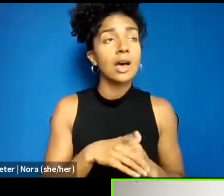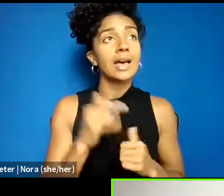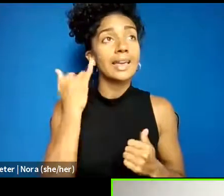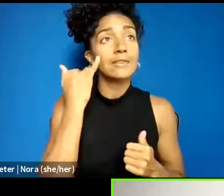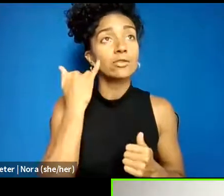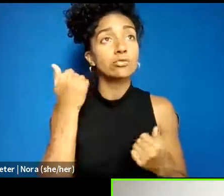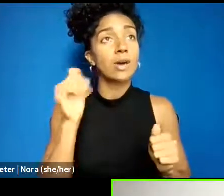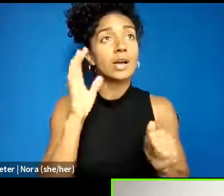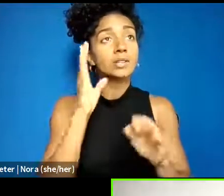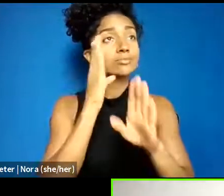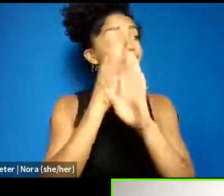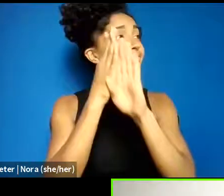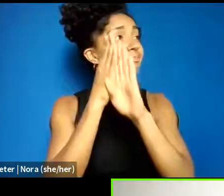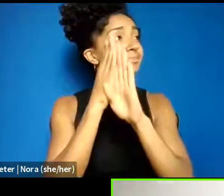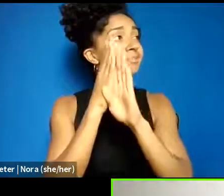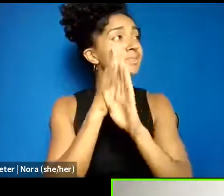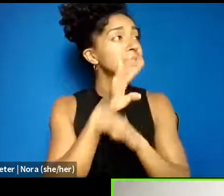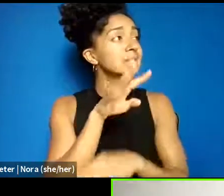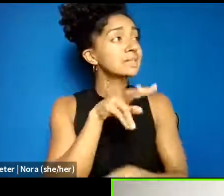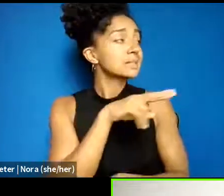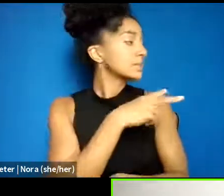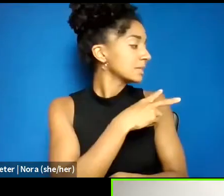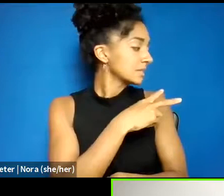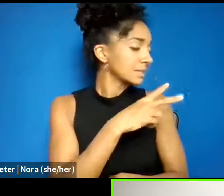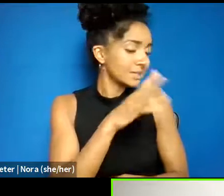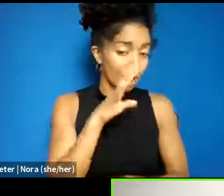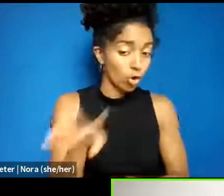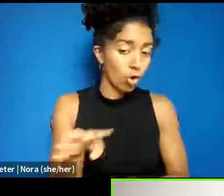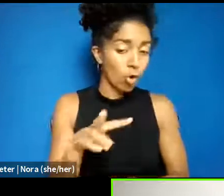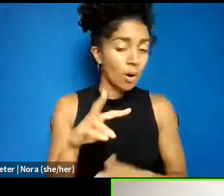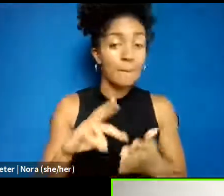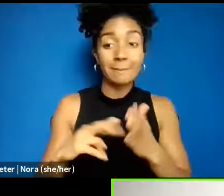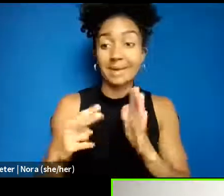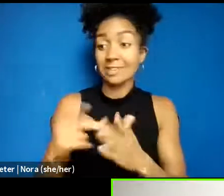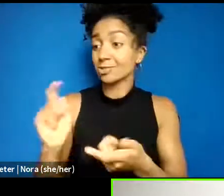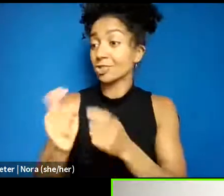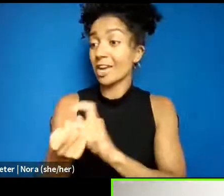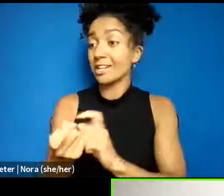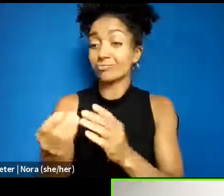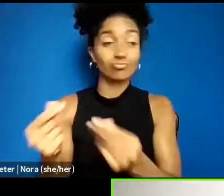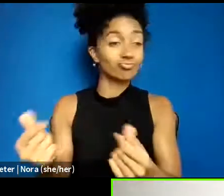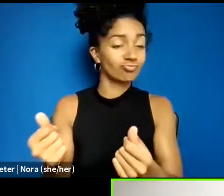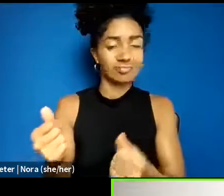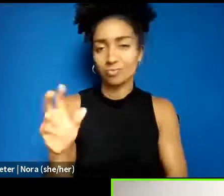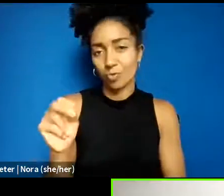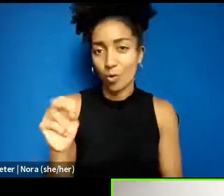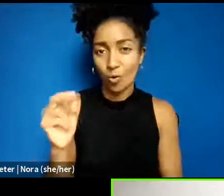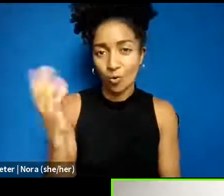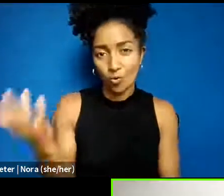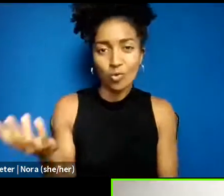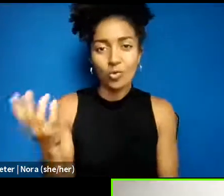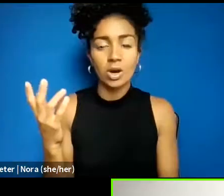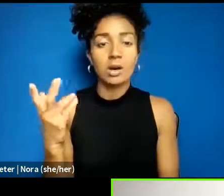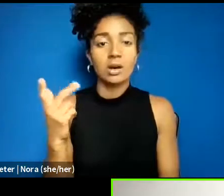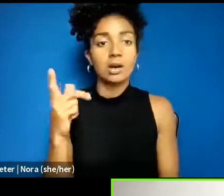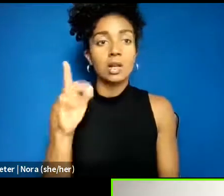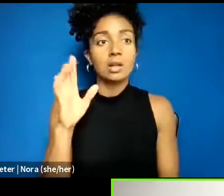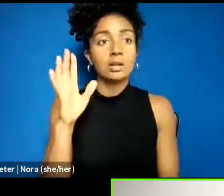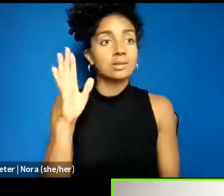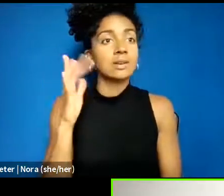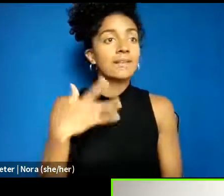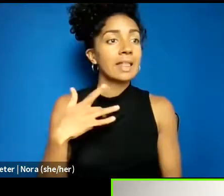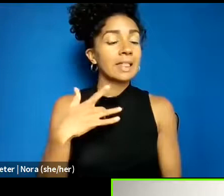or being tired of it, right? Doesn't change the fact that it's there, that we're dealing with a lot of things, and it's never